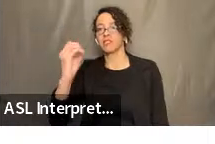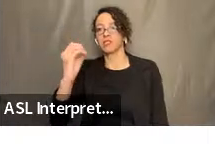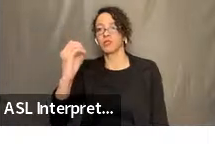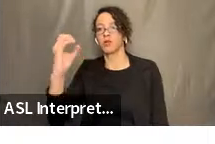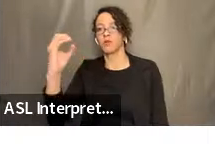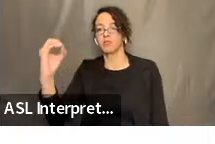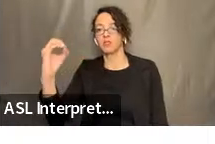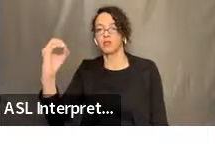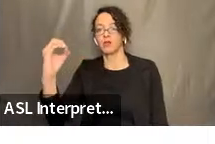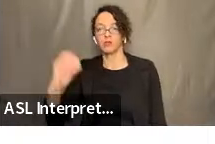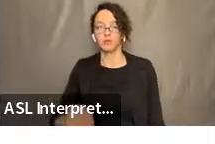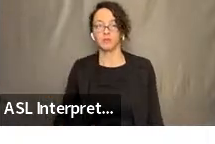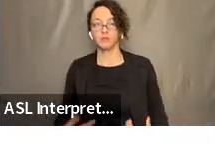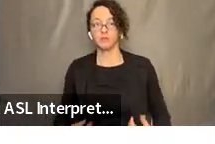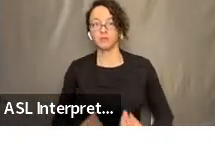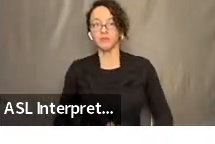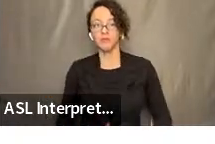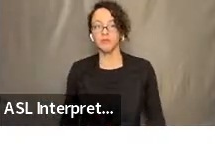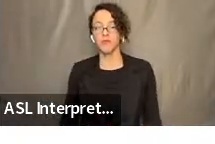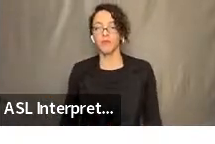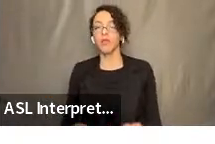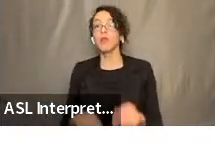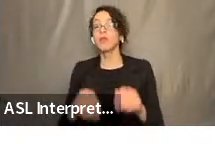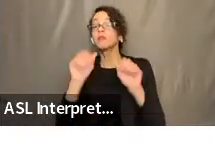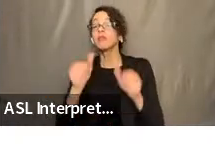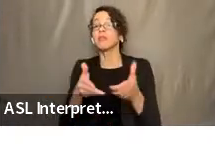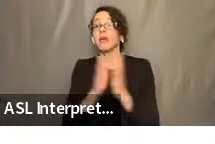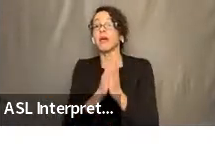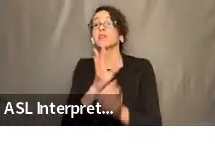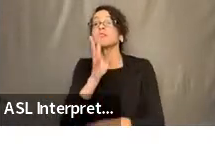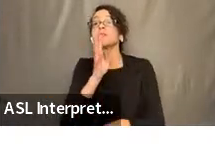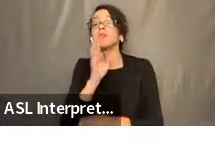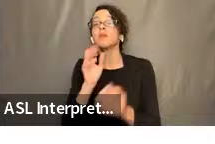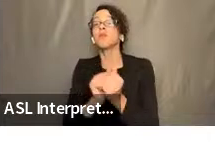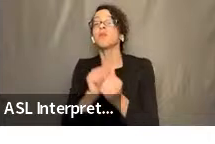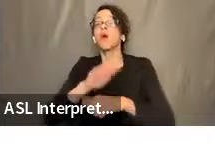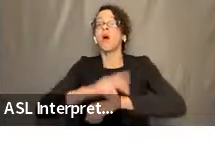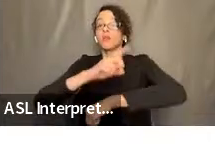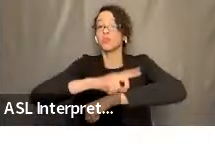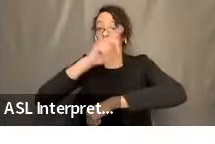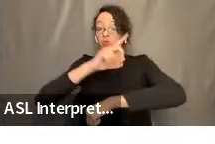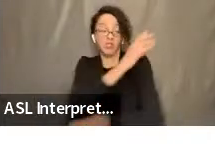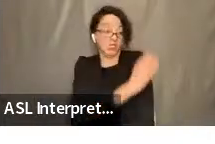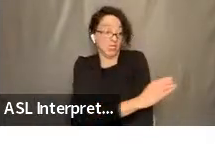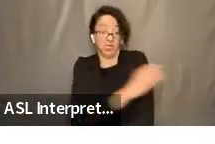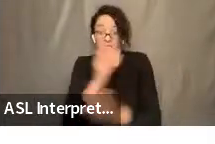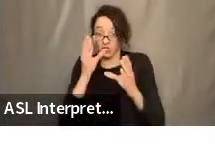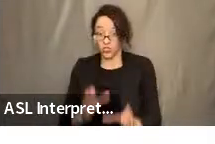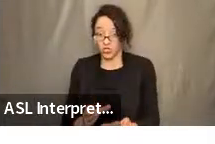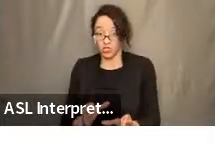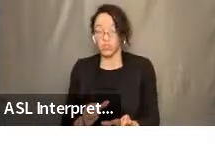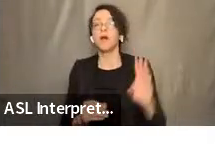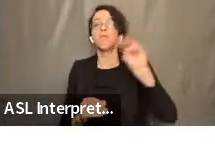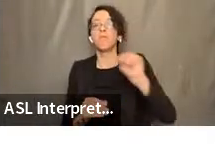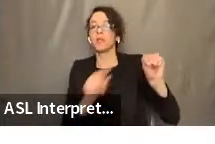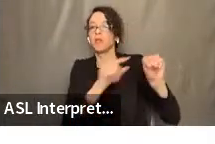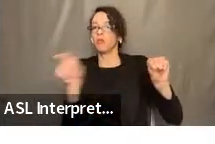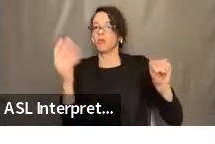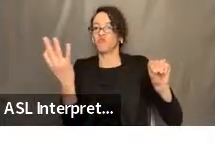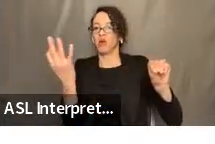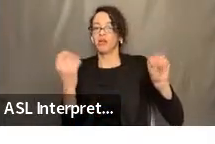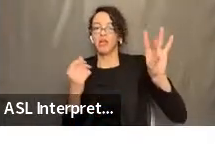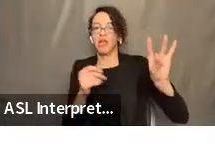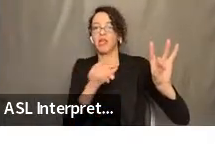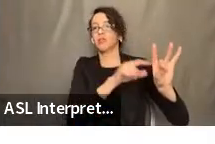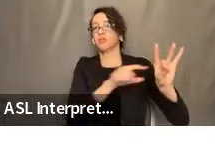510-891-5600 and speak with an on-duty clinician Monday through Friday, 8 a.m. to